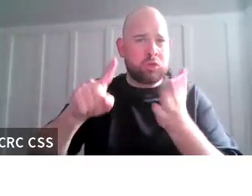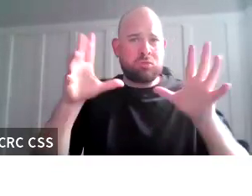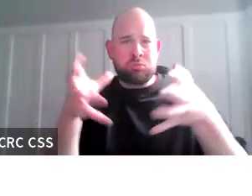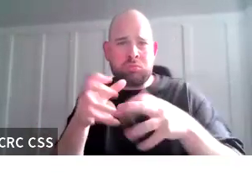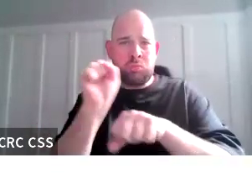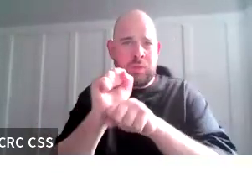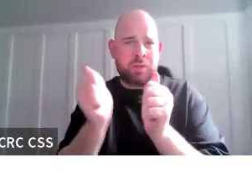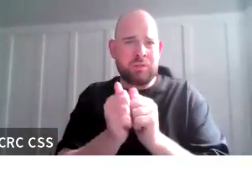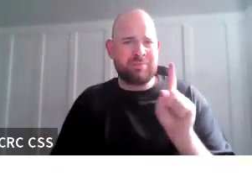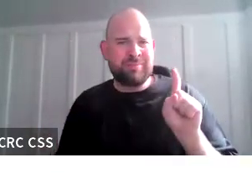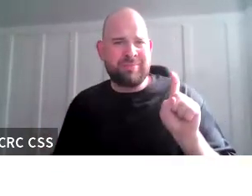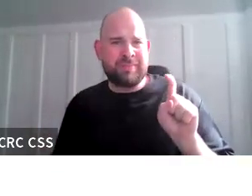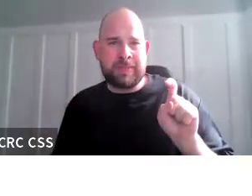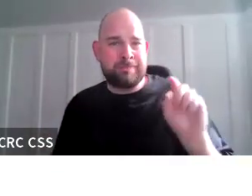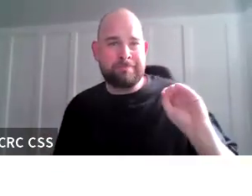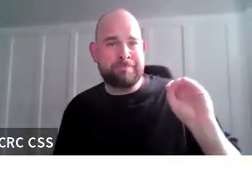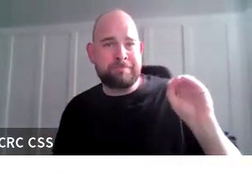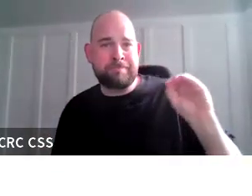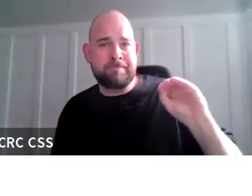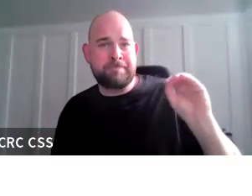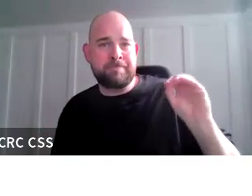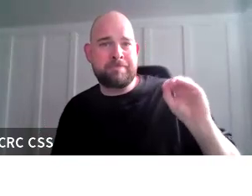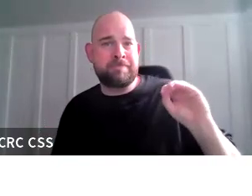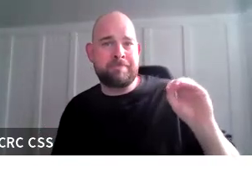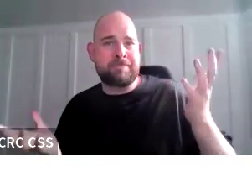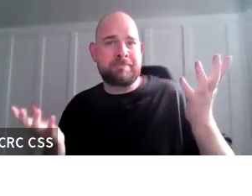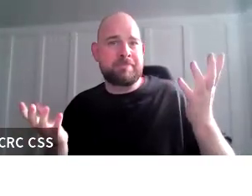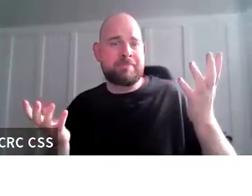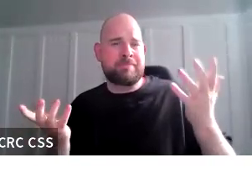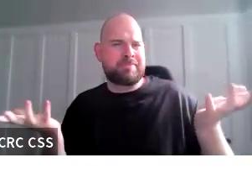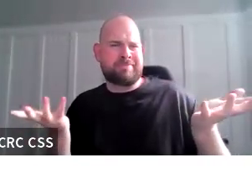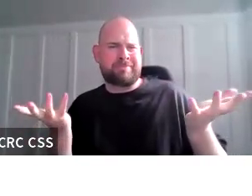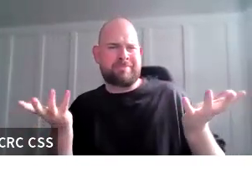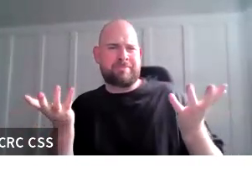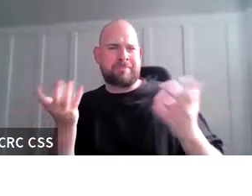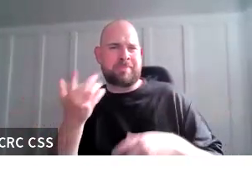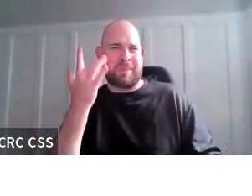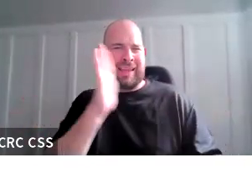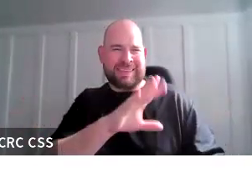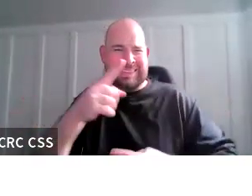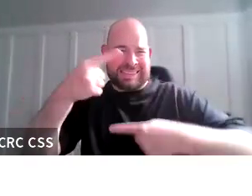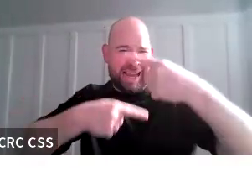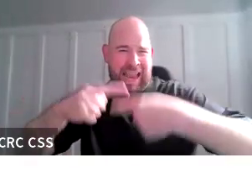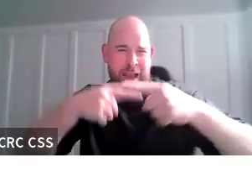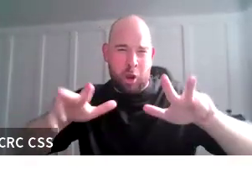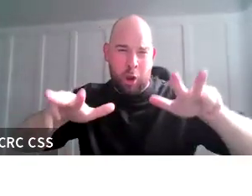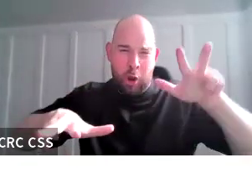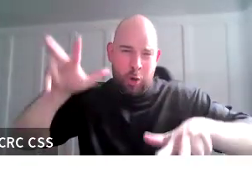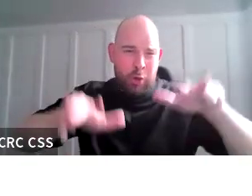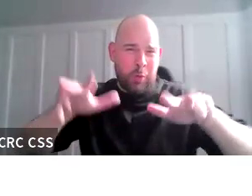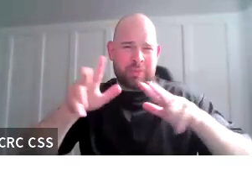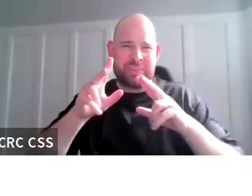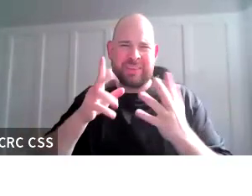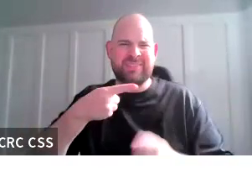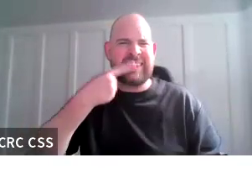very skeptical and wasn't sure if there were deaf people on the team. Who are they working with? Do they have any people who actually are fluent in sign language on